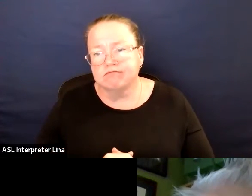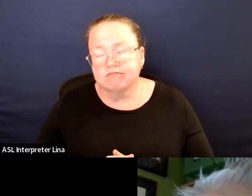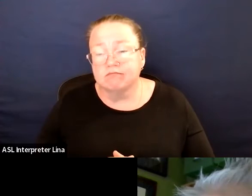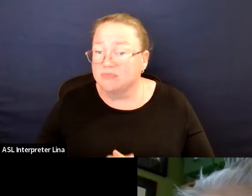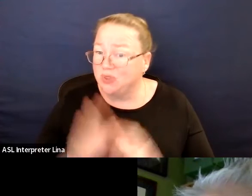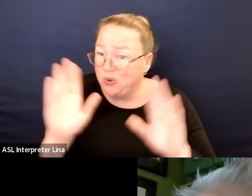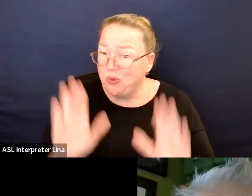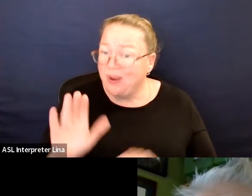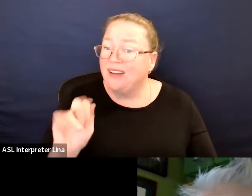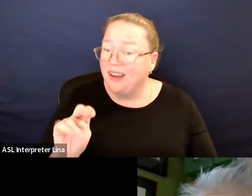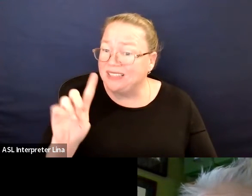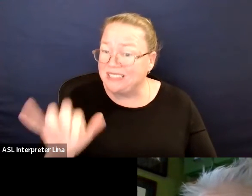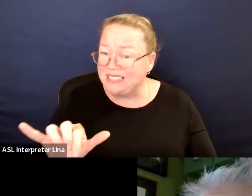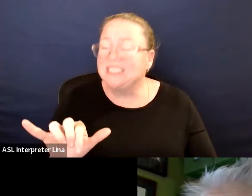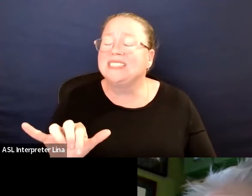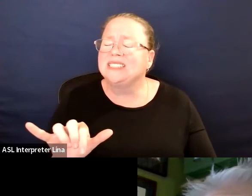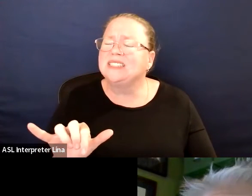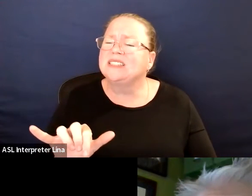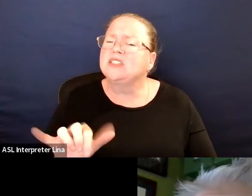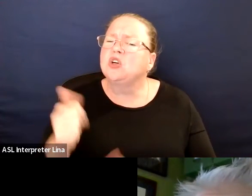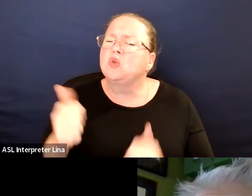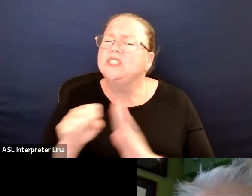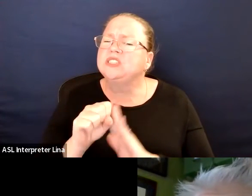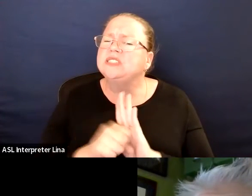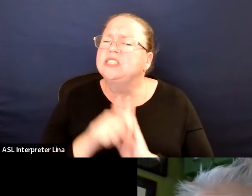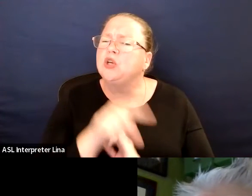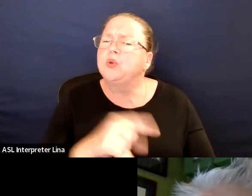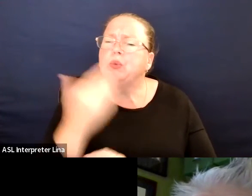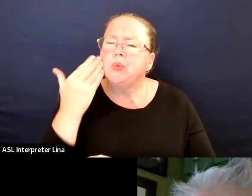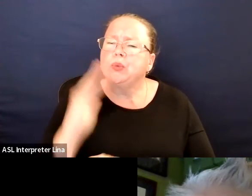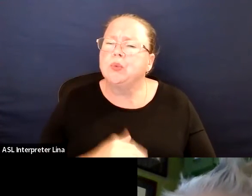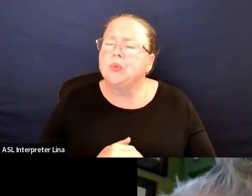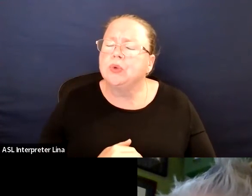That's great, Andy. And which state are you from? I'm not sure.